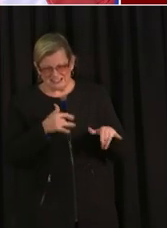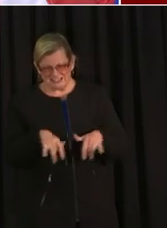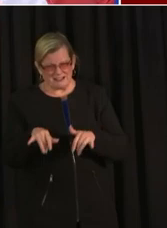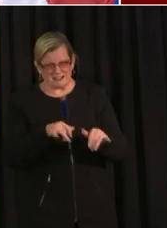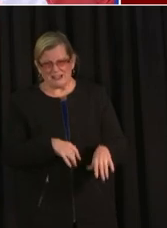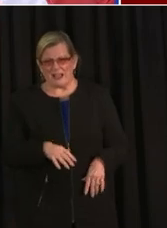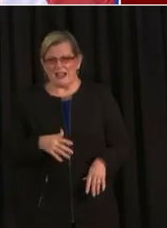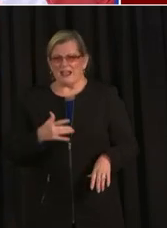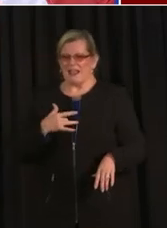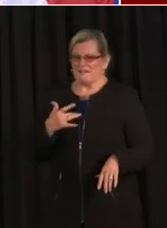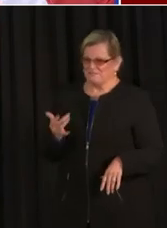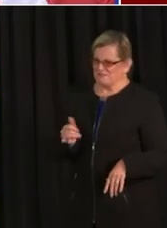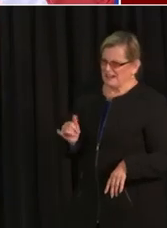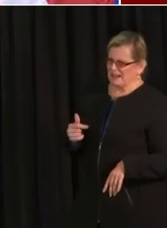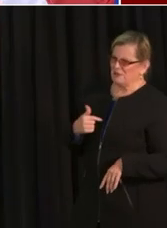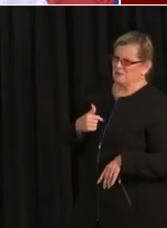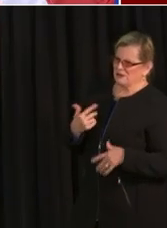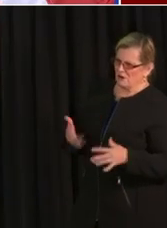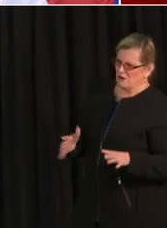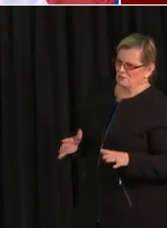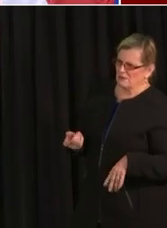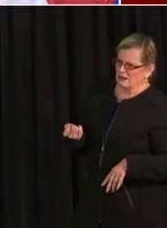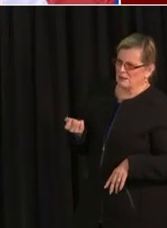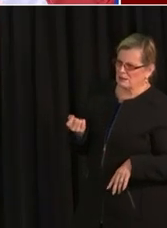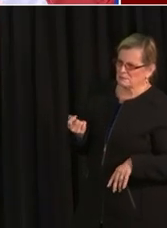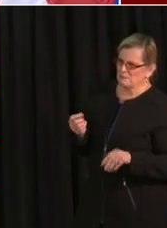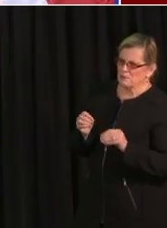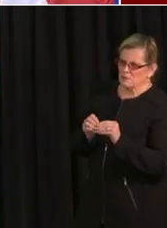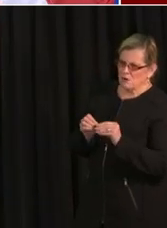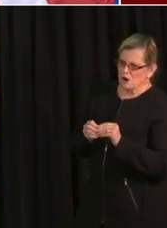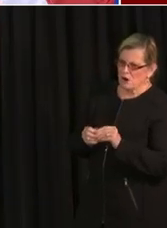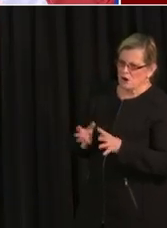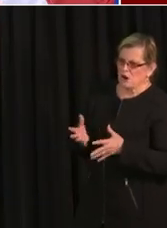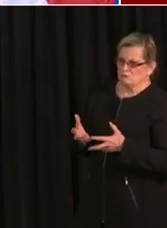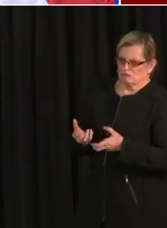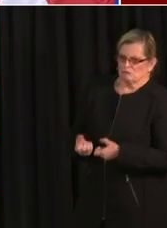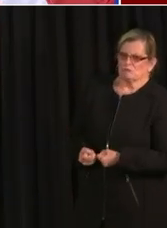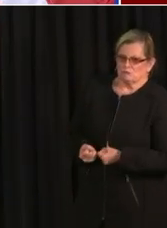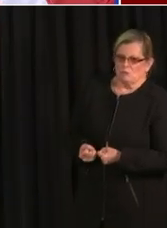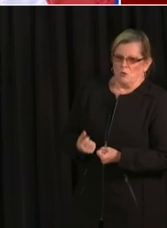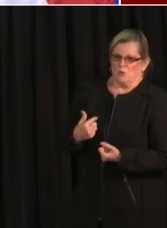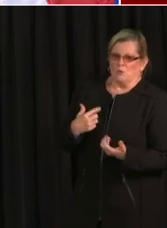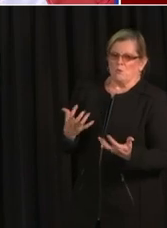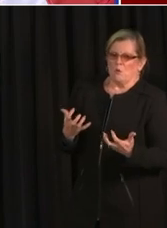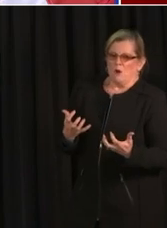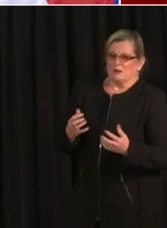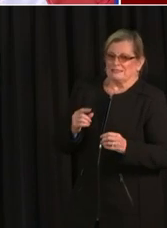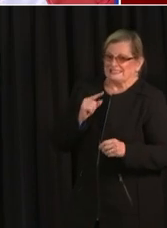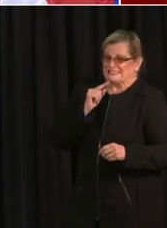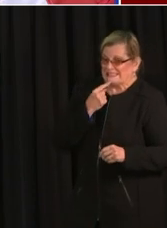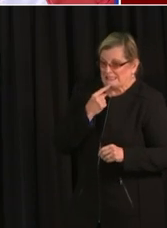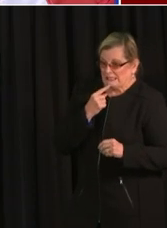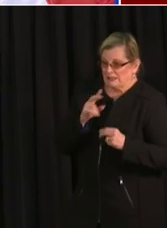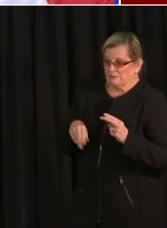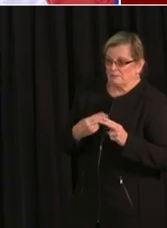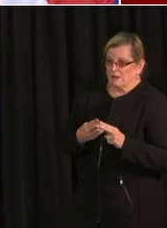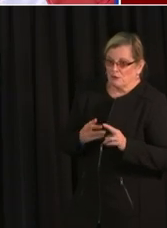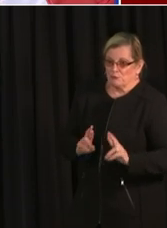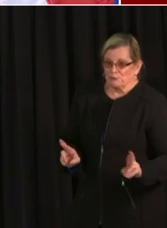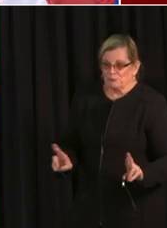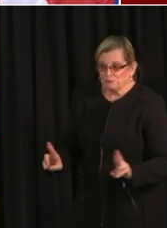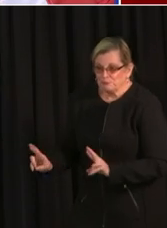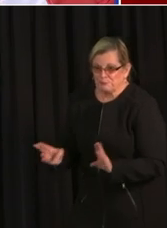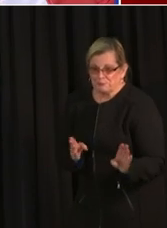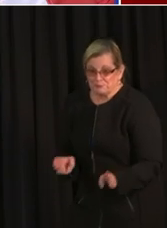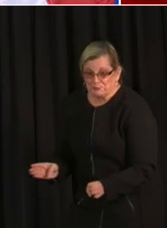we feel a little bit more urgent about being prepared if